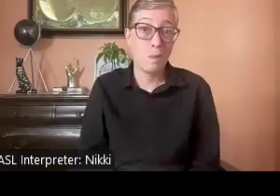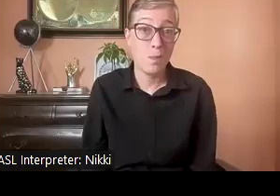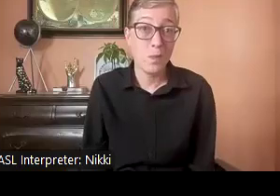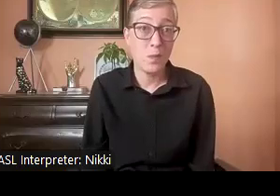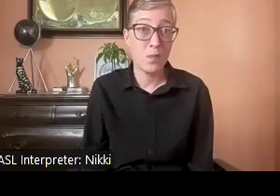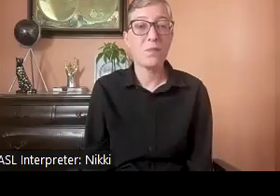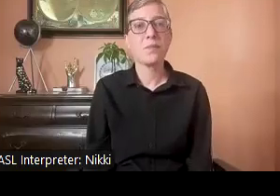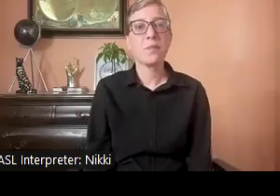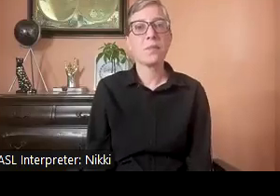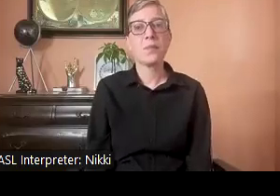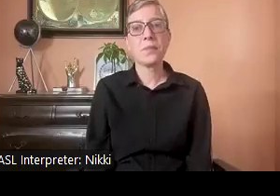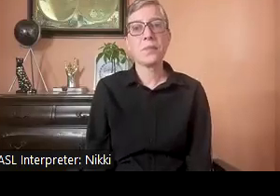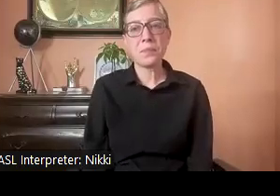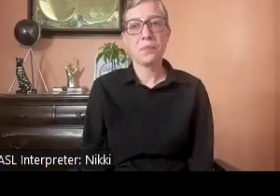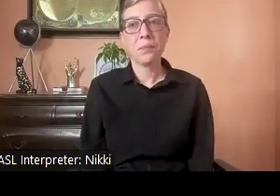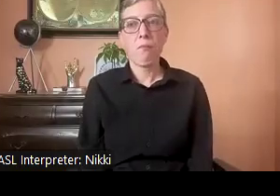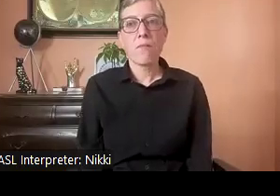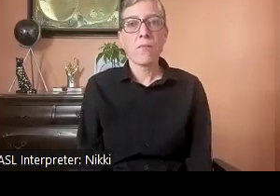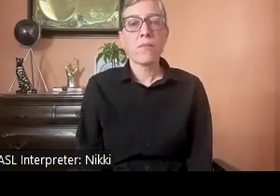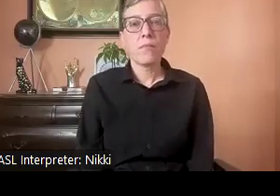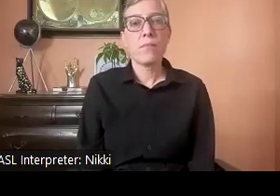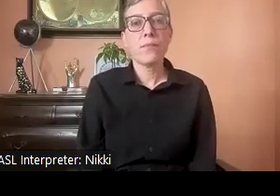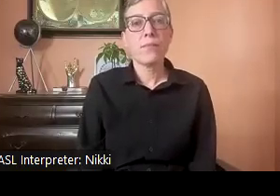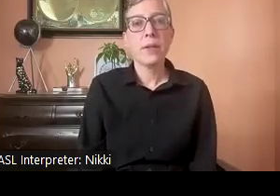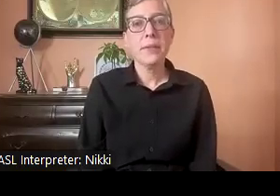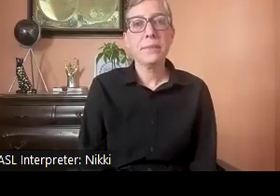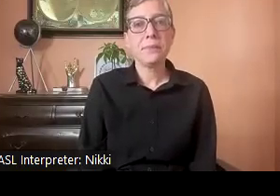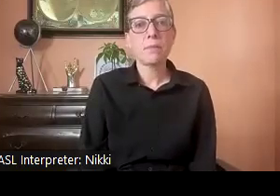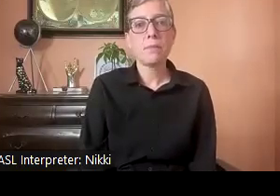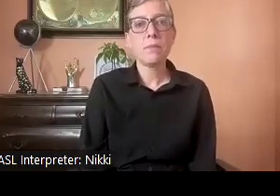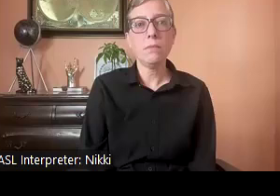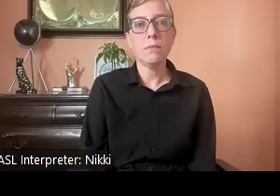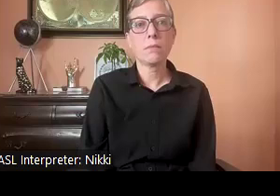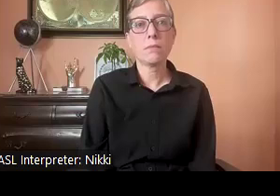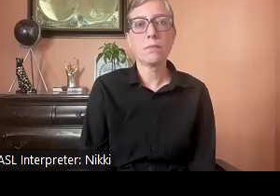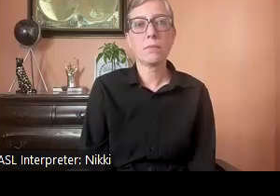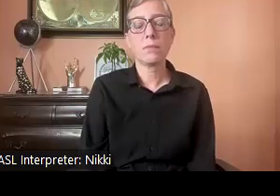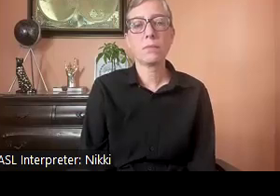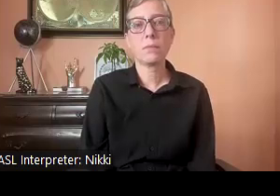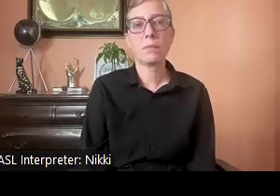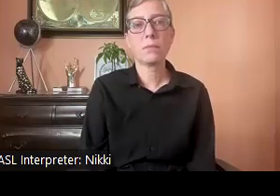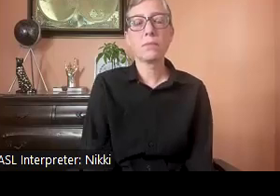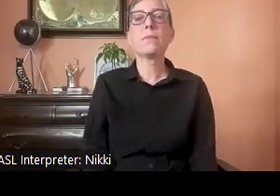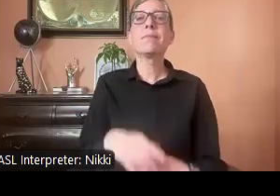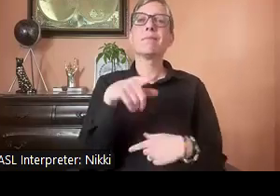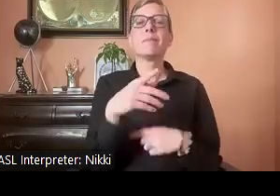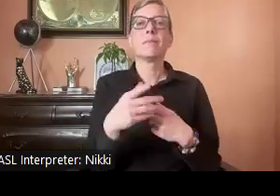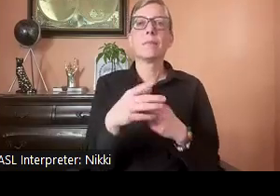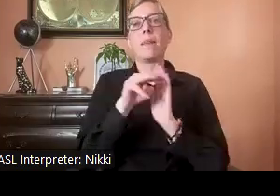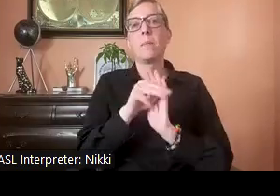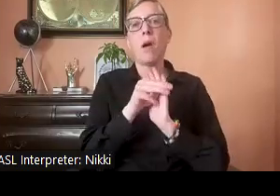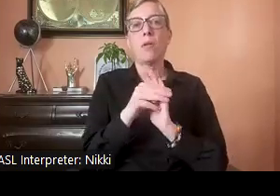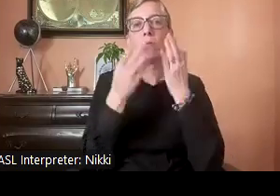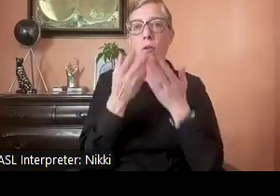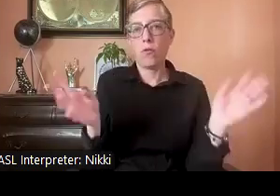so when we kind of look at the model overall, we want to kind of get a sense of how did we